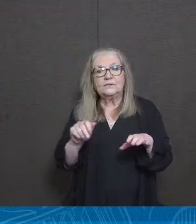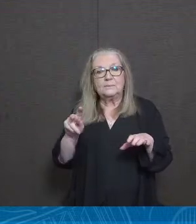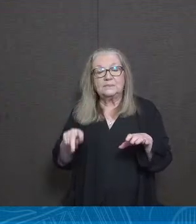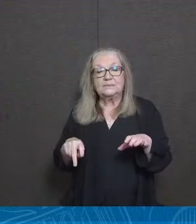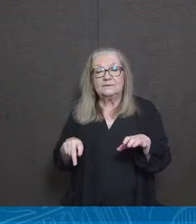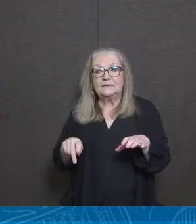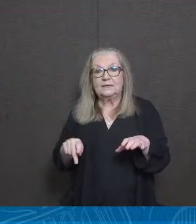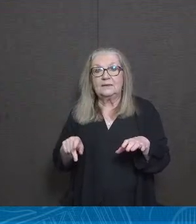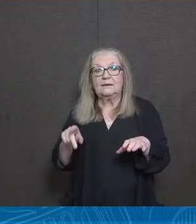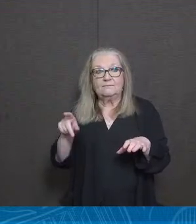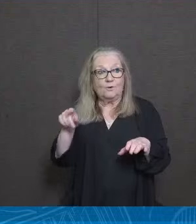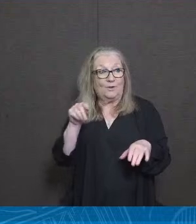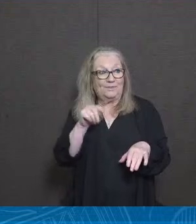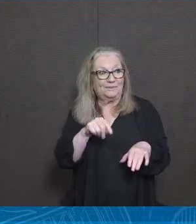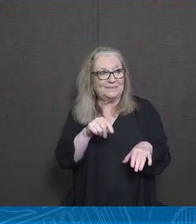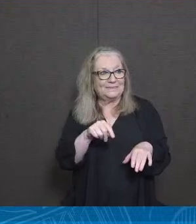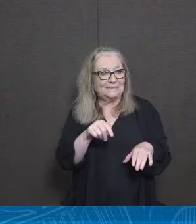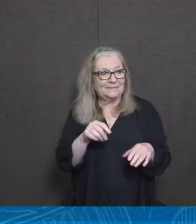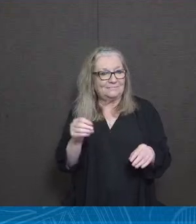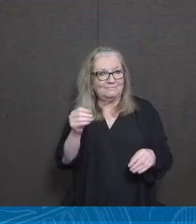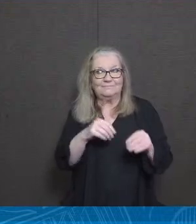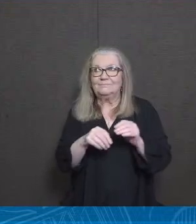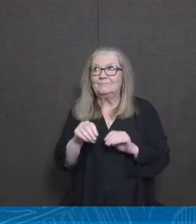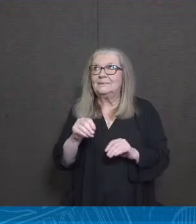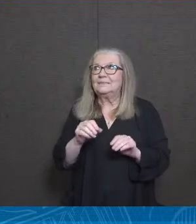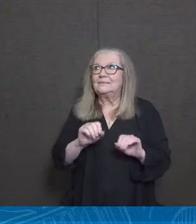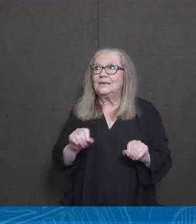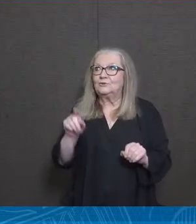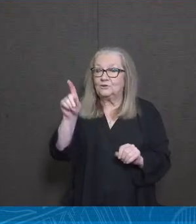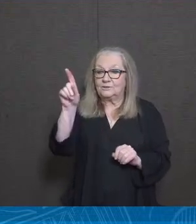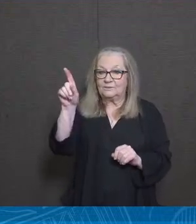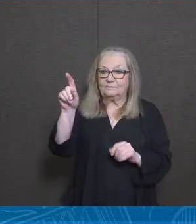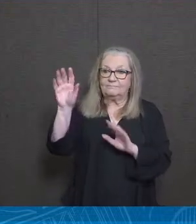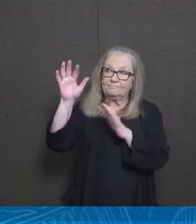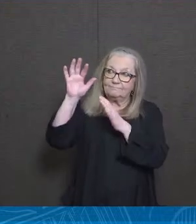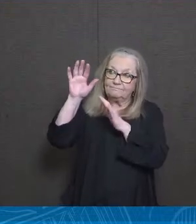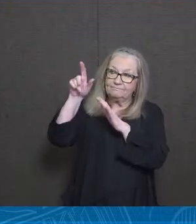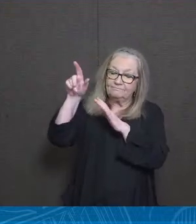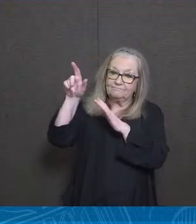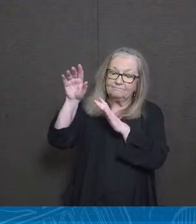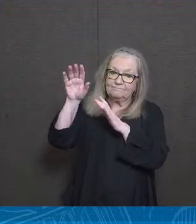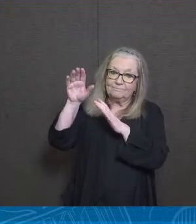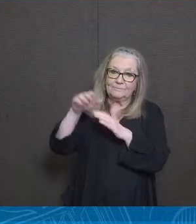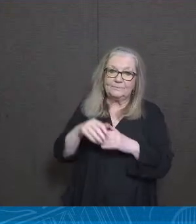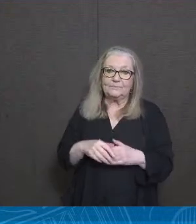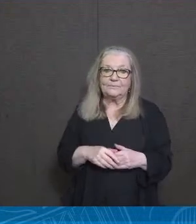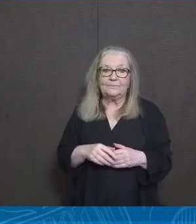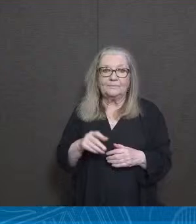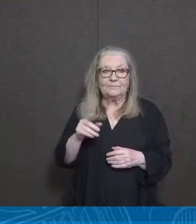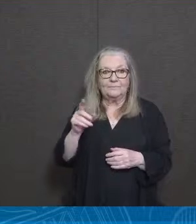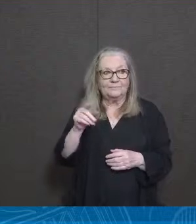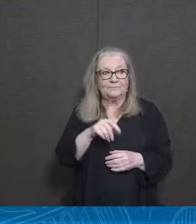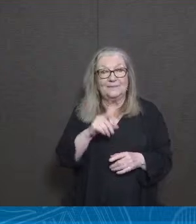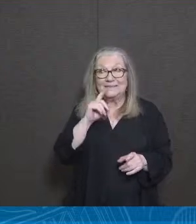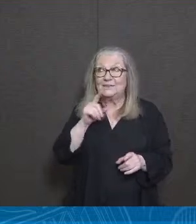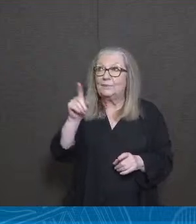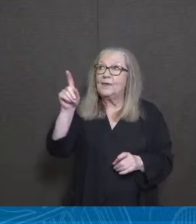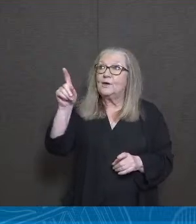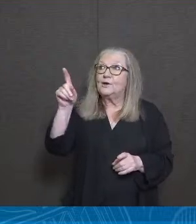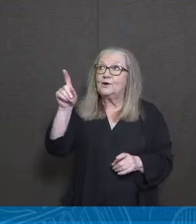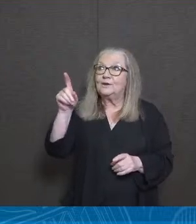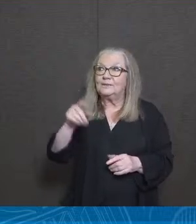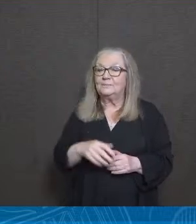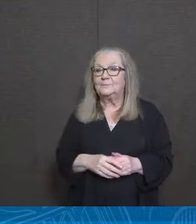putting together this insightful session. Big applause to Ms. Indo. She's up there.